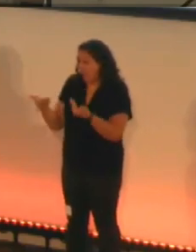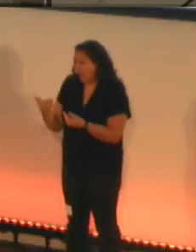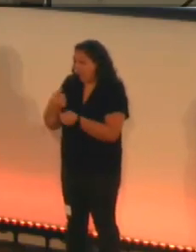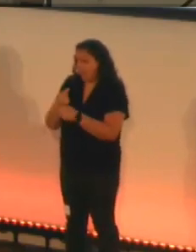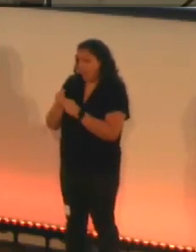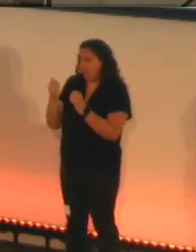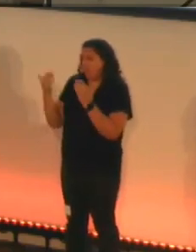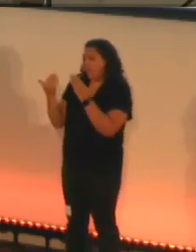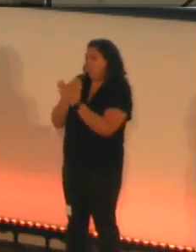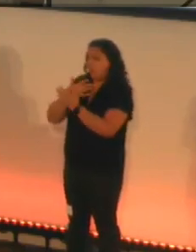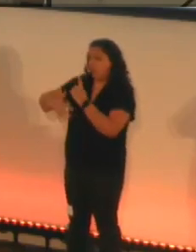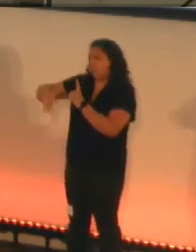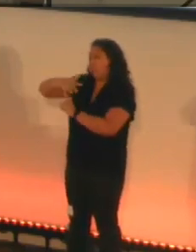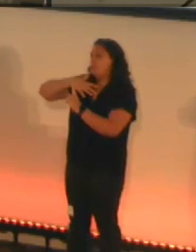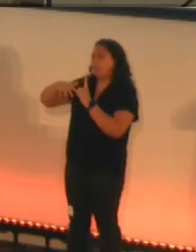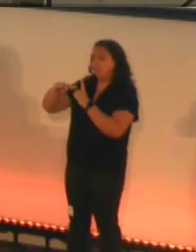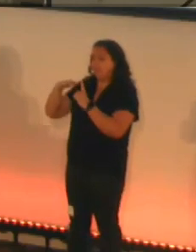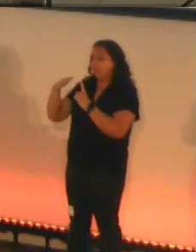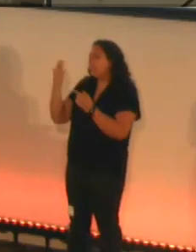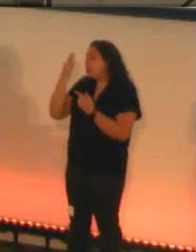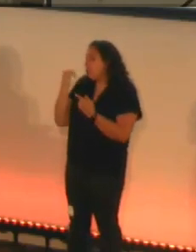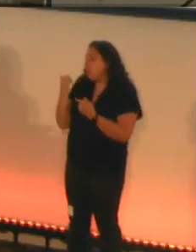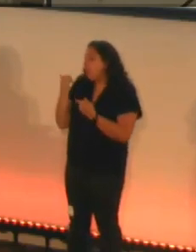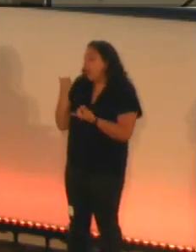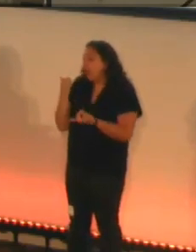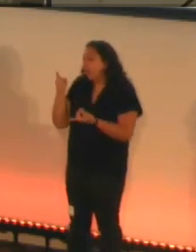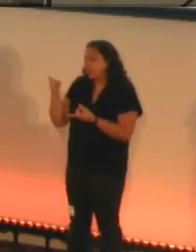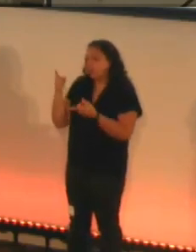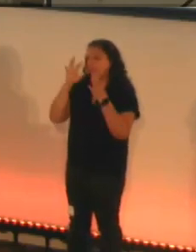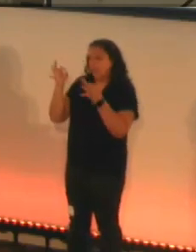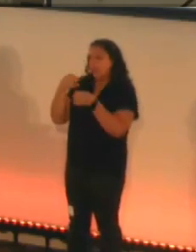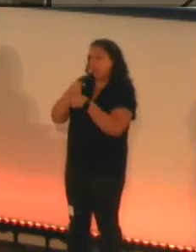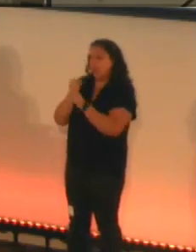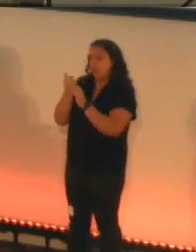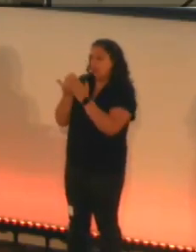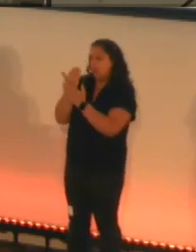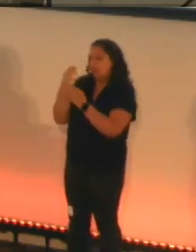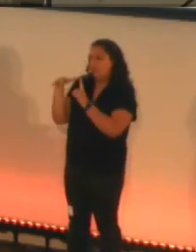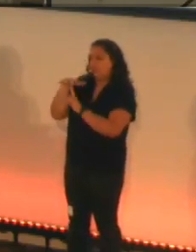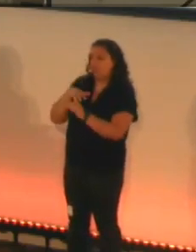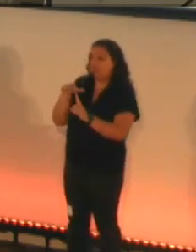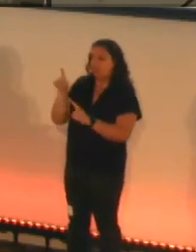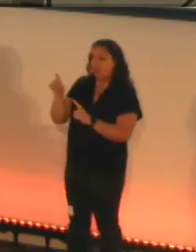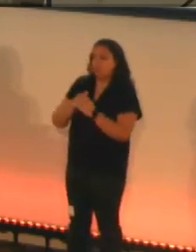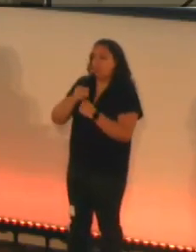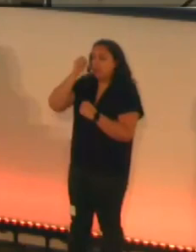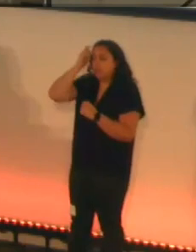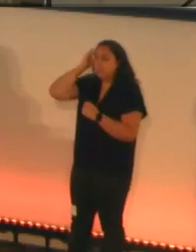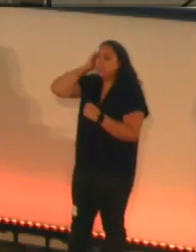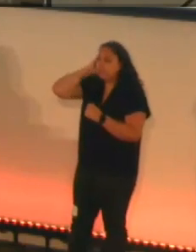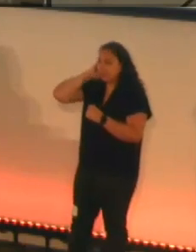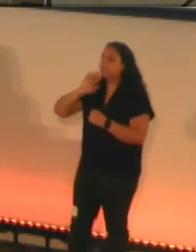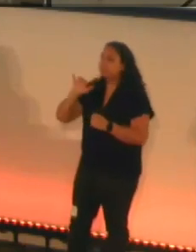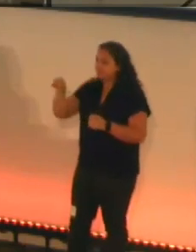whole new environment? And why did you consider to make another environment? Yes, excellent question. So we did, when we were